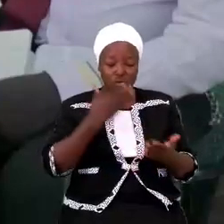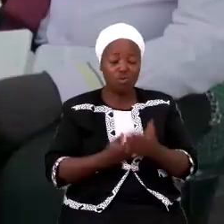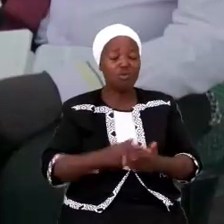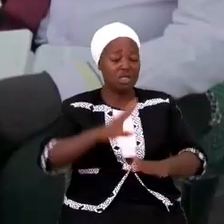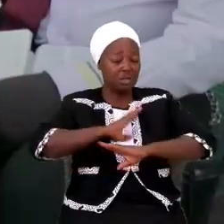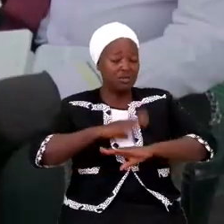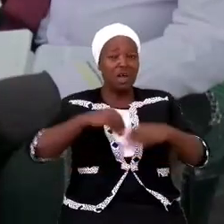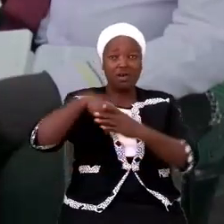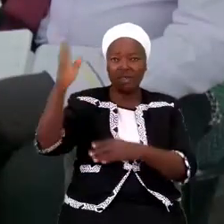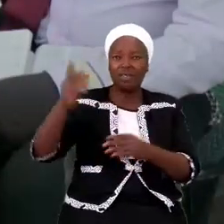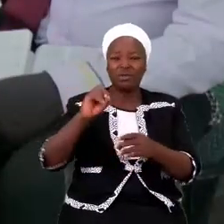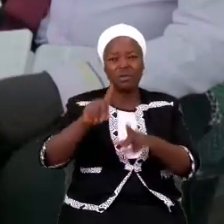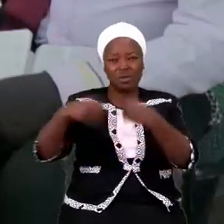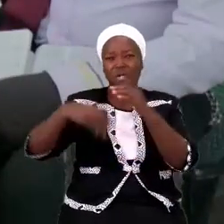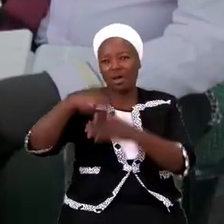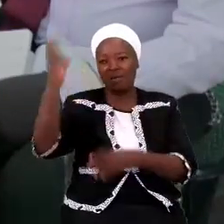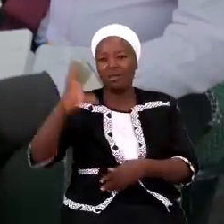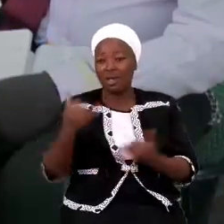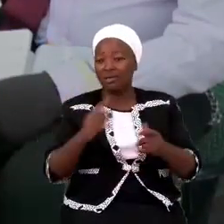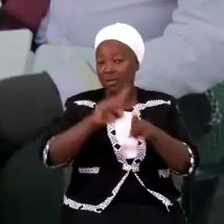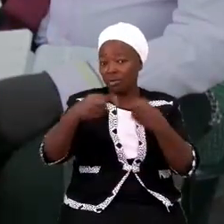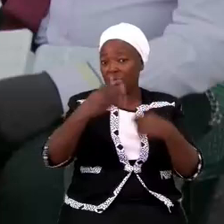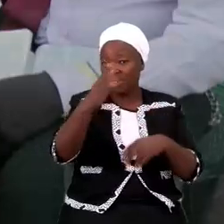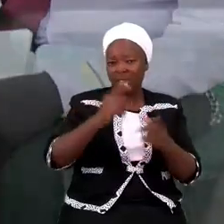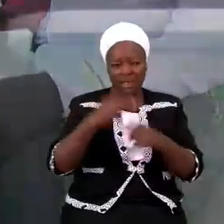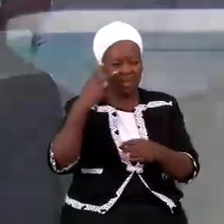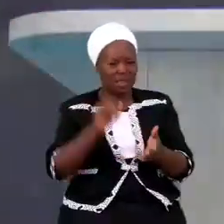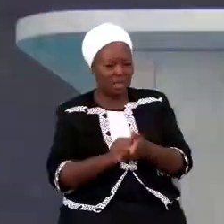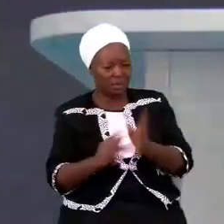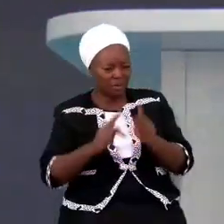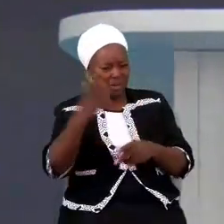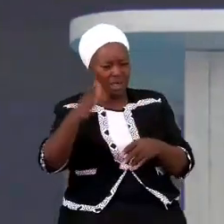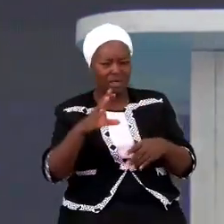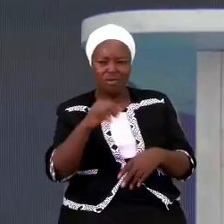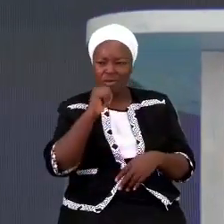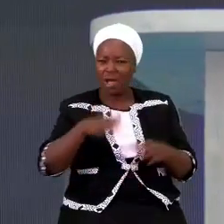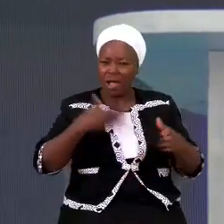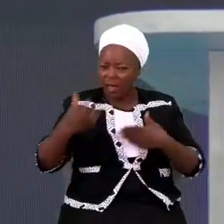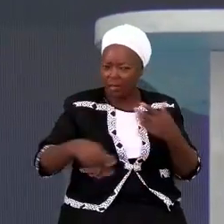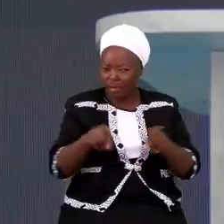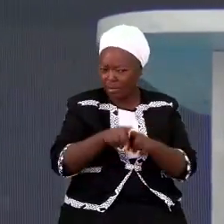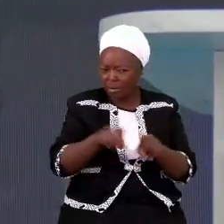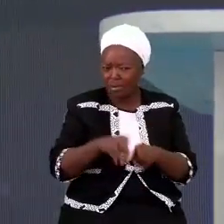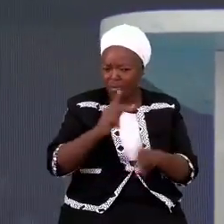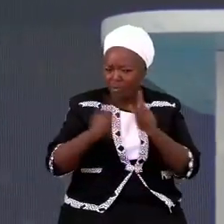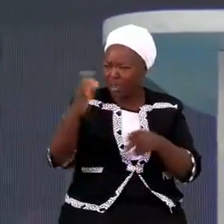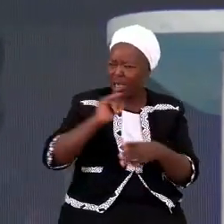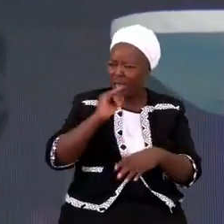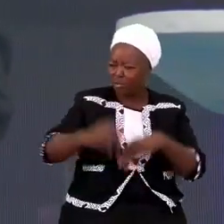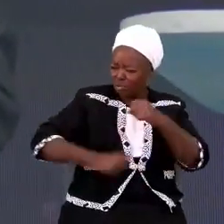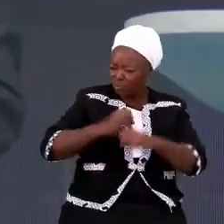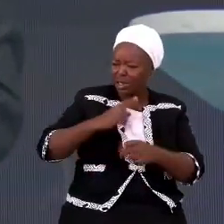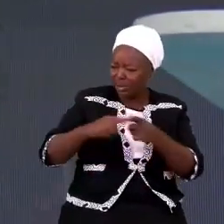there, they are suffering. The people there, they are sick. The people there, they are lawless. And the people there, they do not have